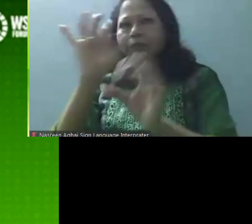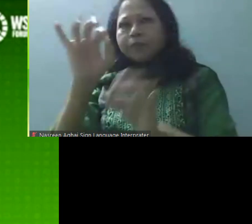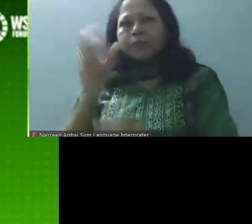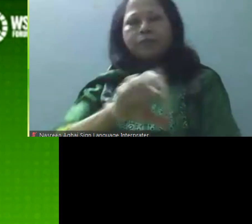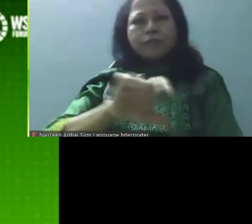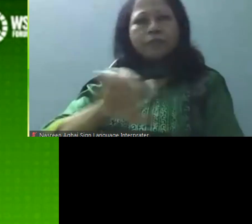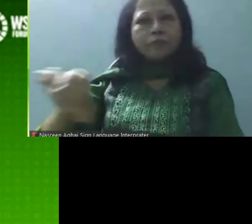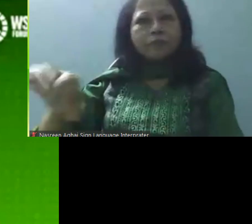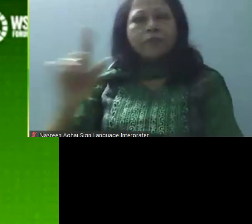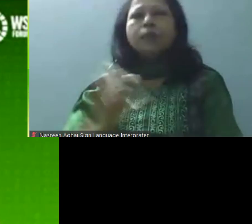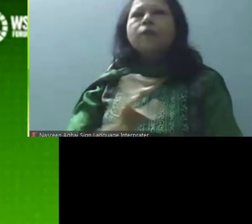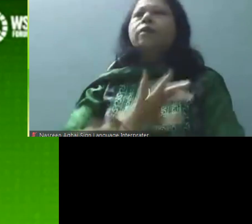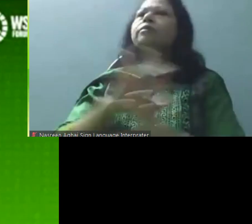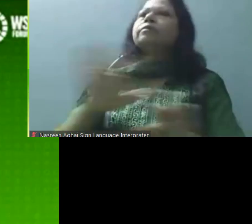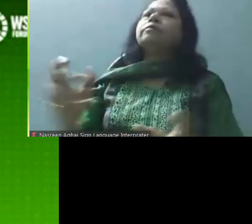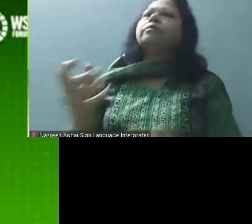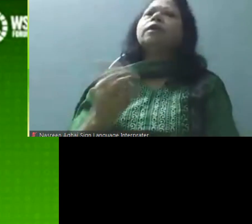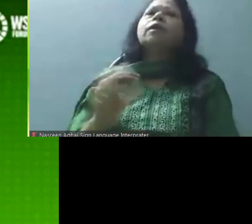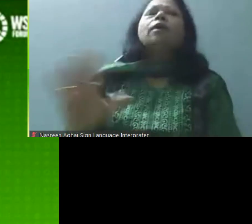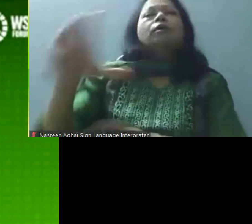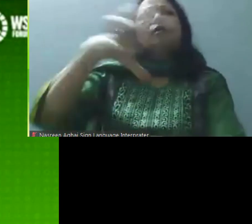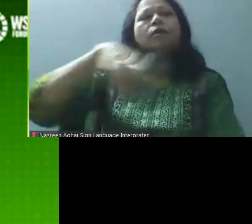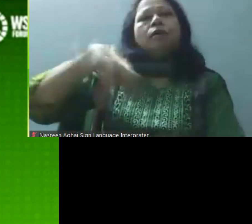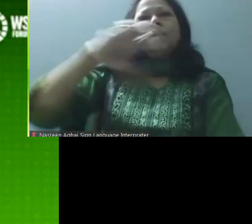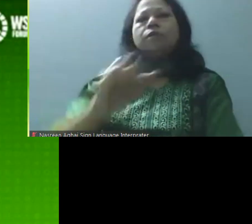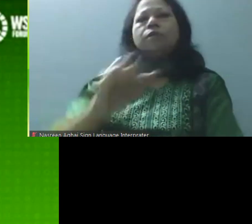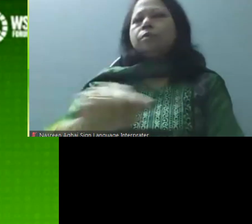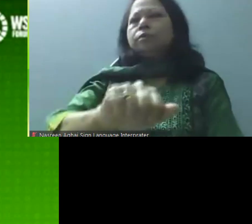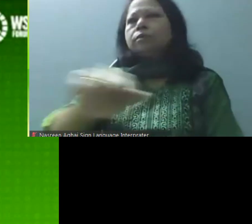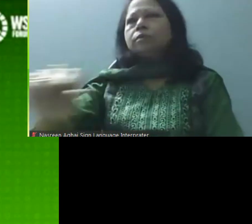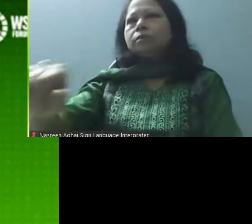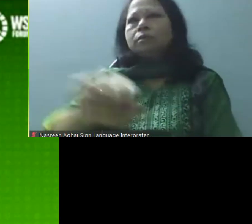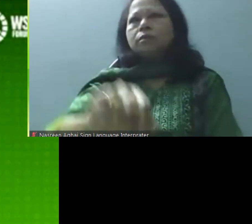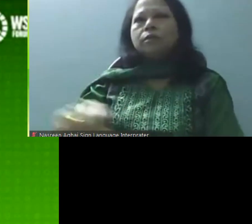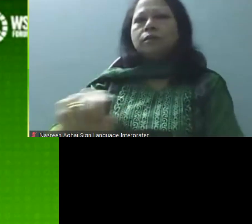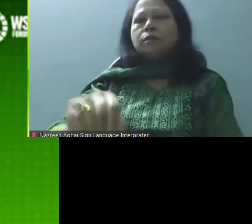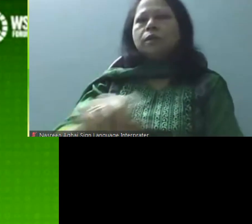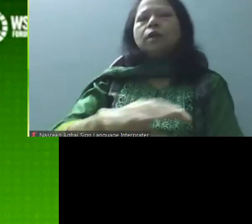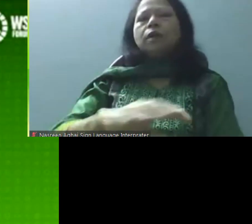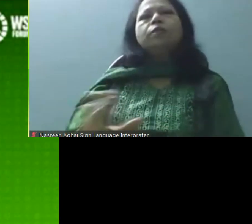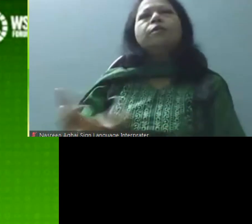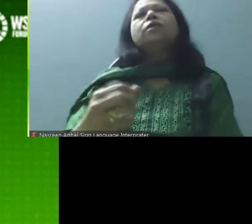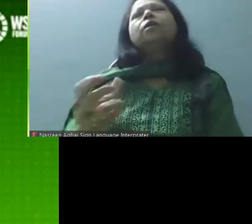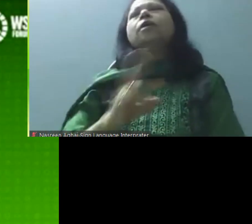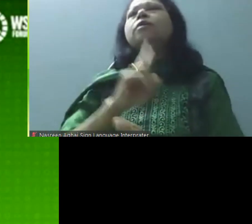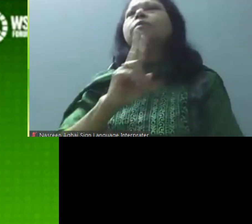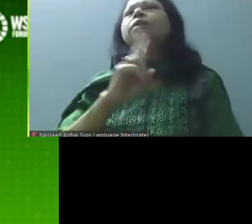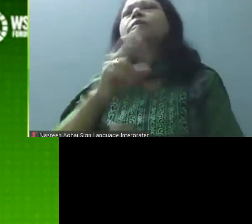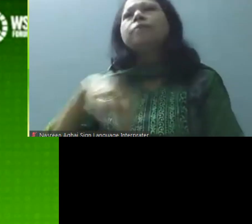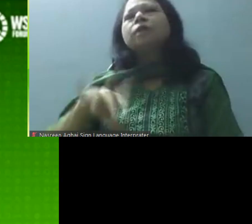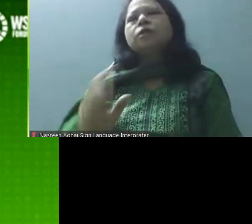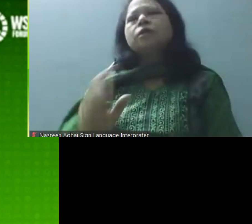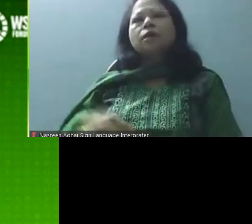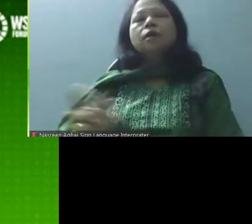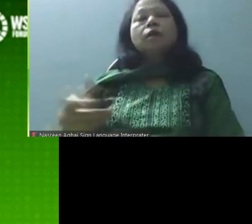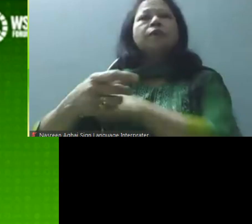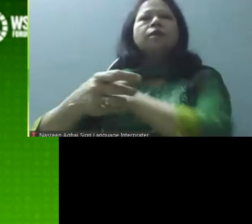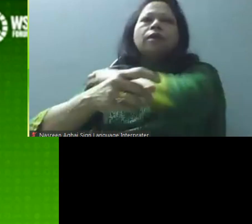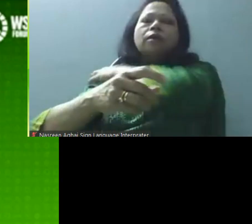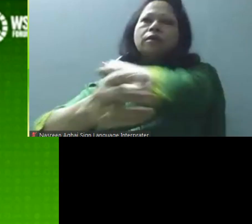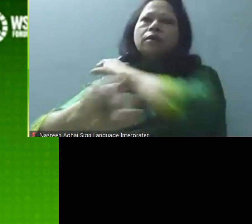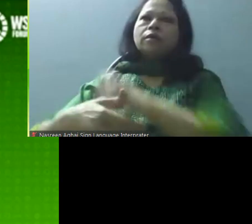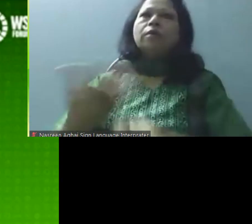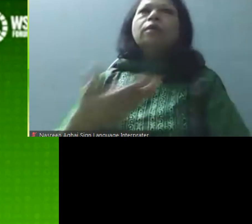using a keyboard, control your mouse as if you were holding a mouse, or to generate speech, which put together, it allows you to